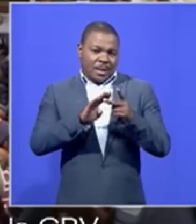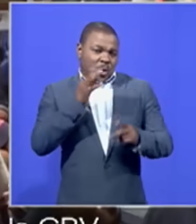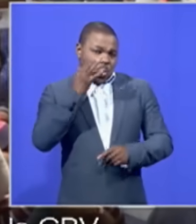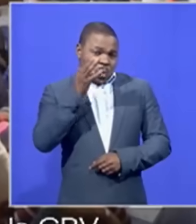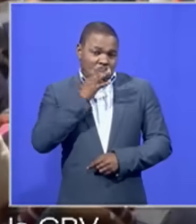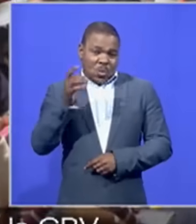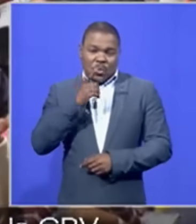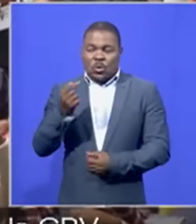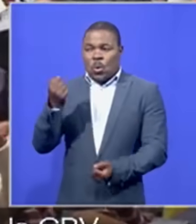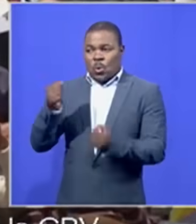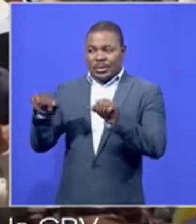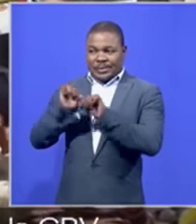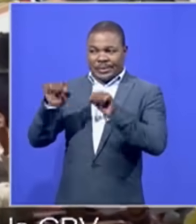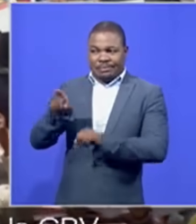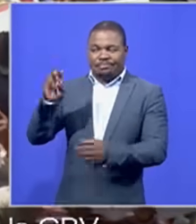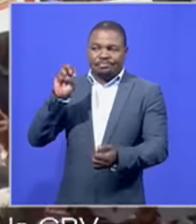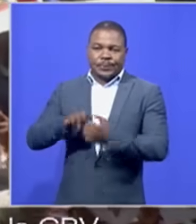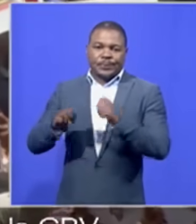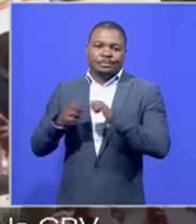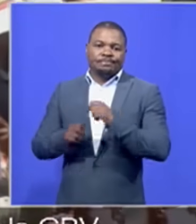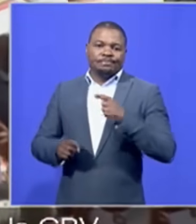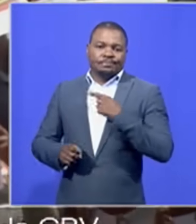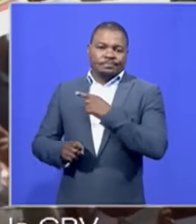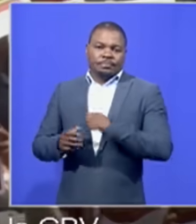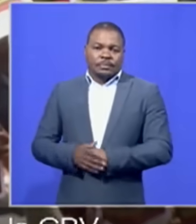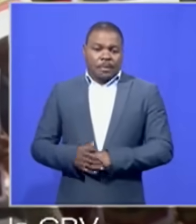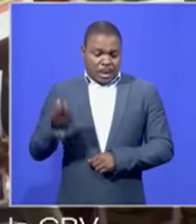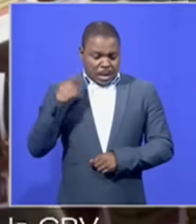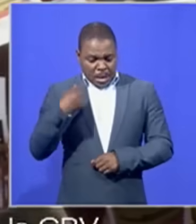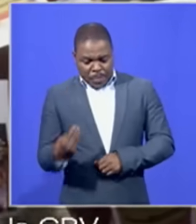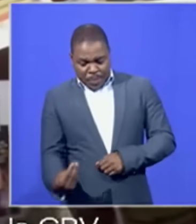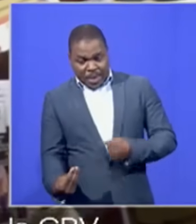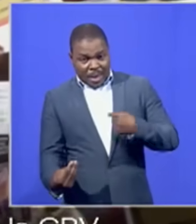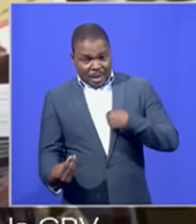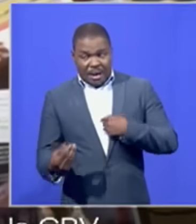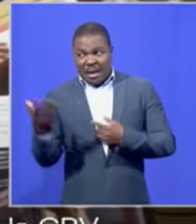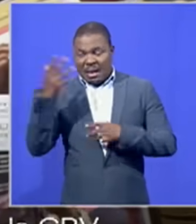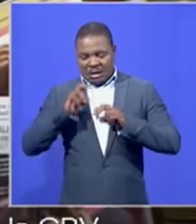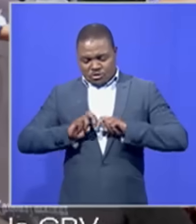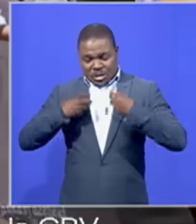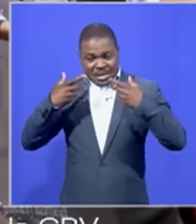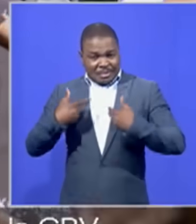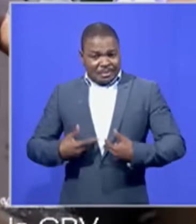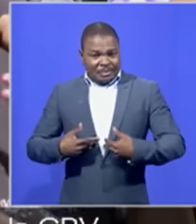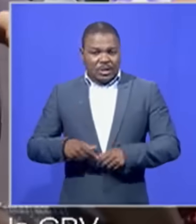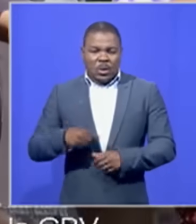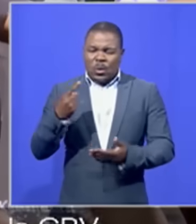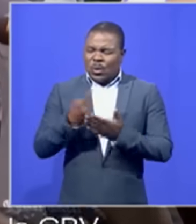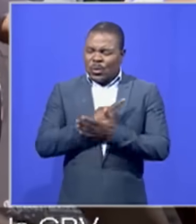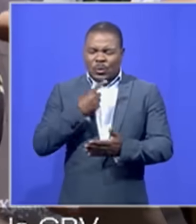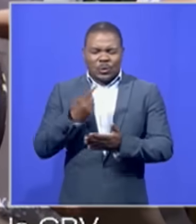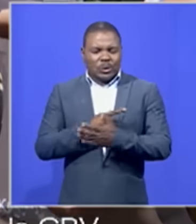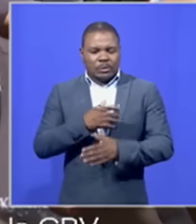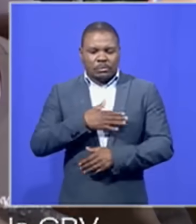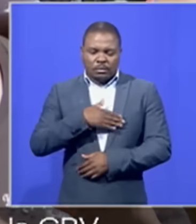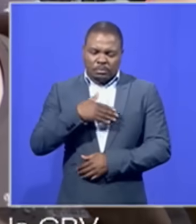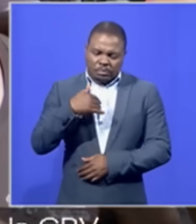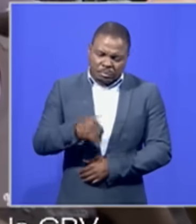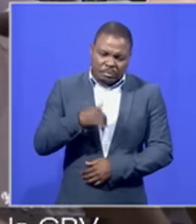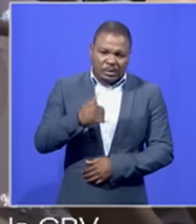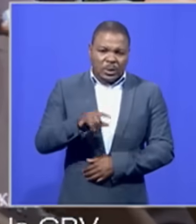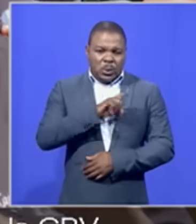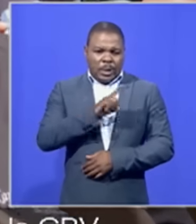lenane tsamaiso la bosiamisi. I was raped when I was a child, and it has always been painful